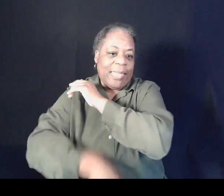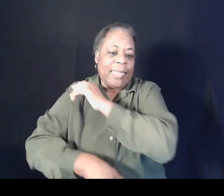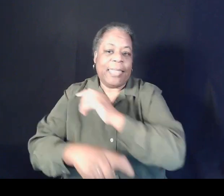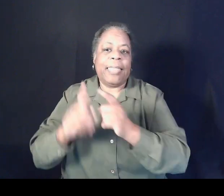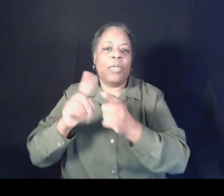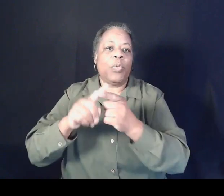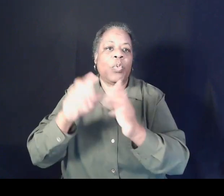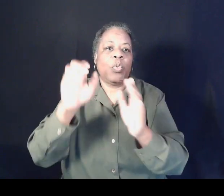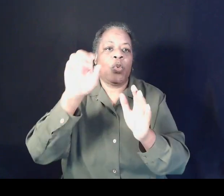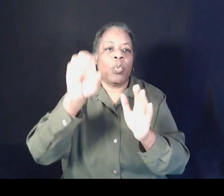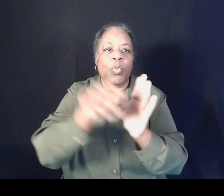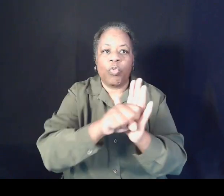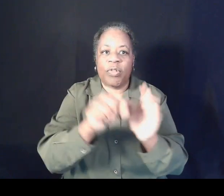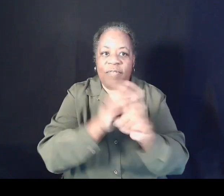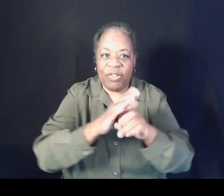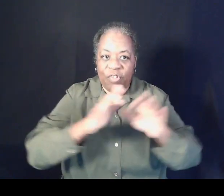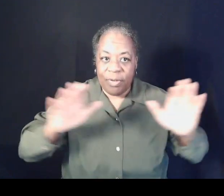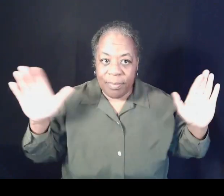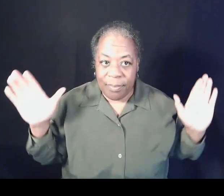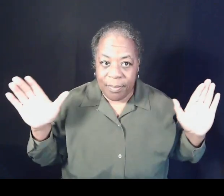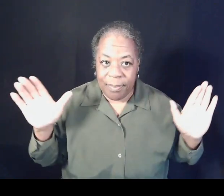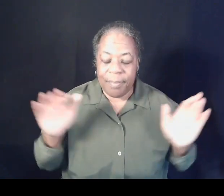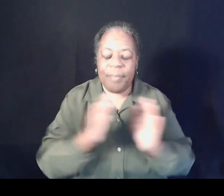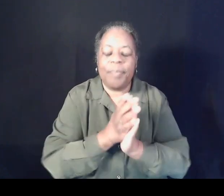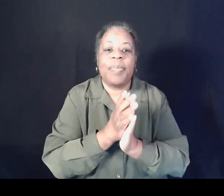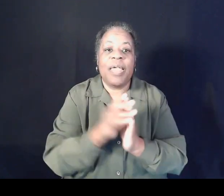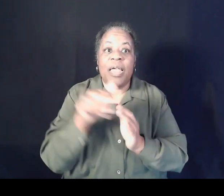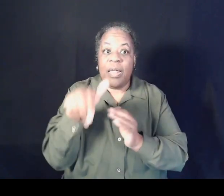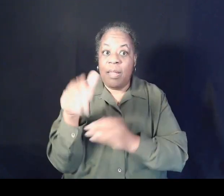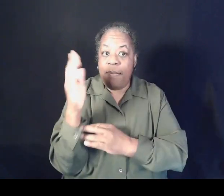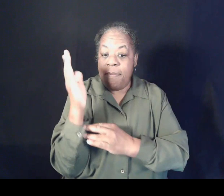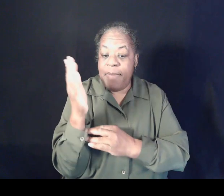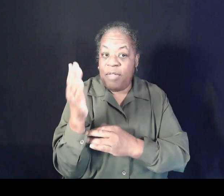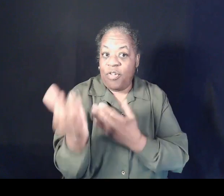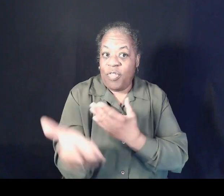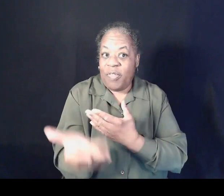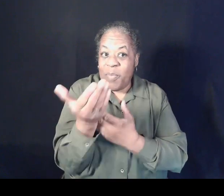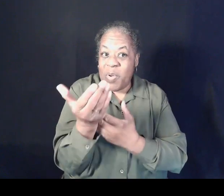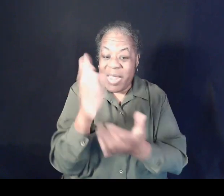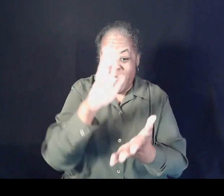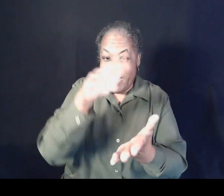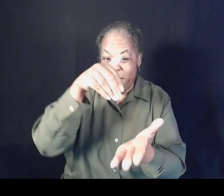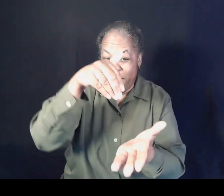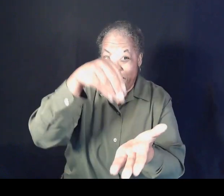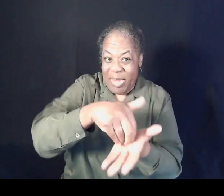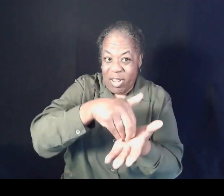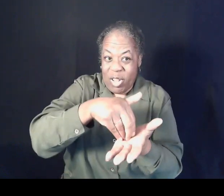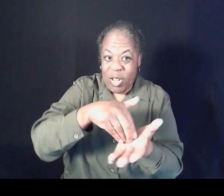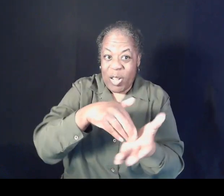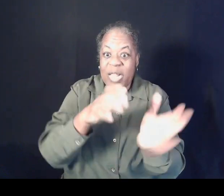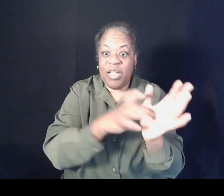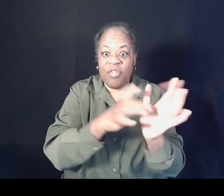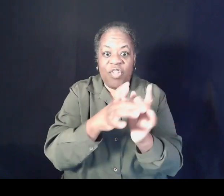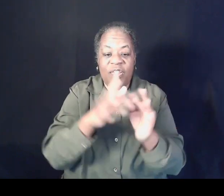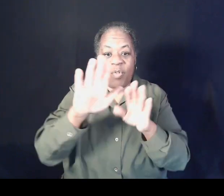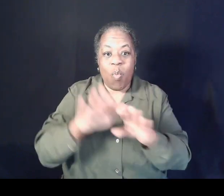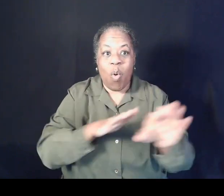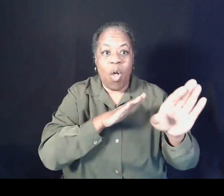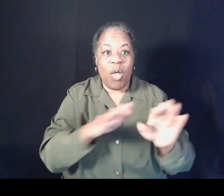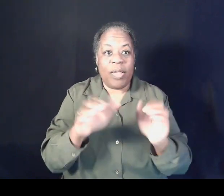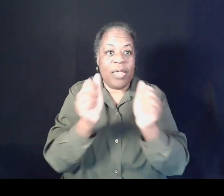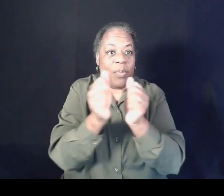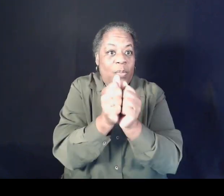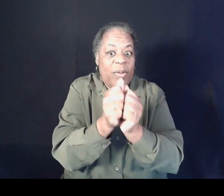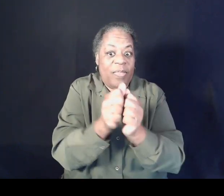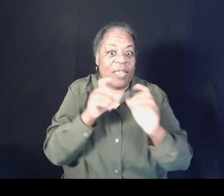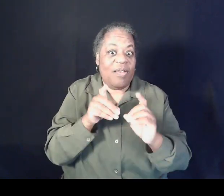message and this scene that we're going to look at takes place in the middle of all of that, when Jesus is walking with his disciples in the temple courts that he just cleared